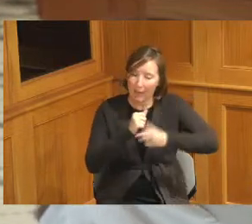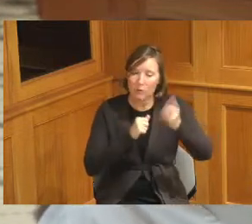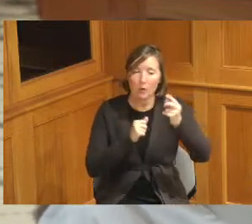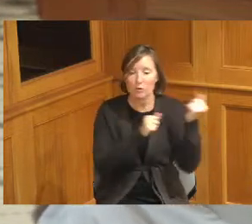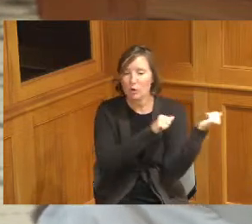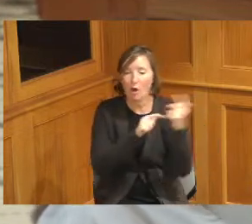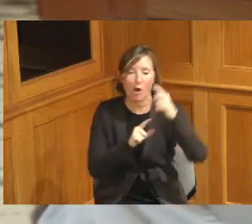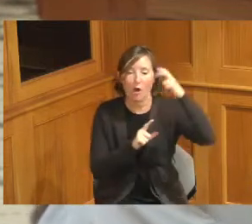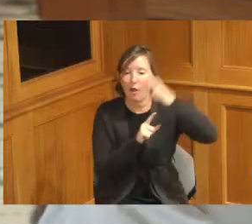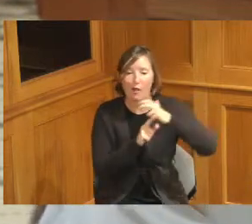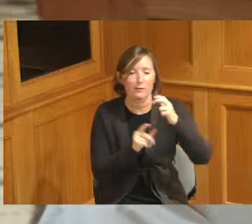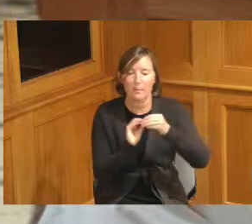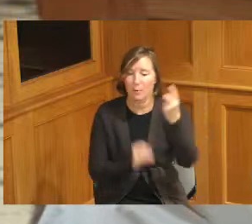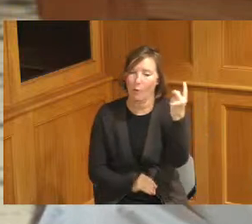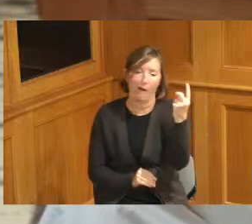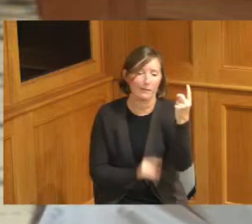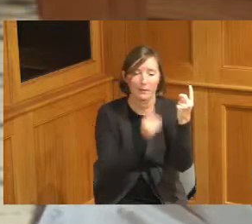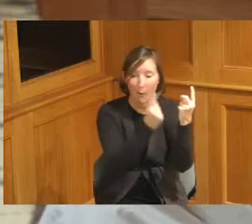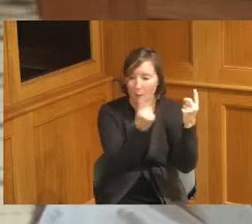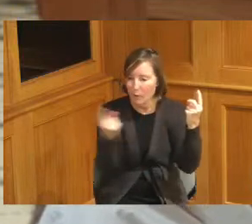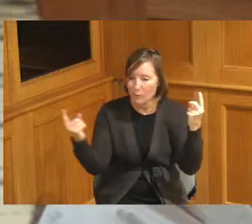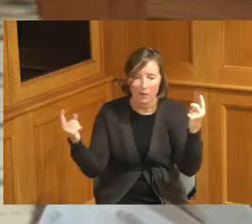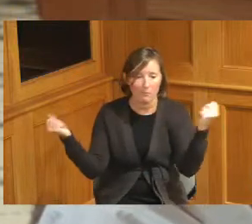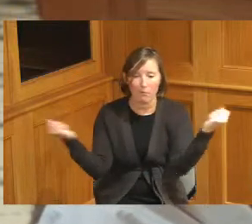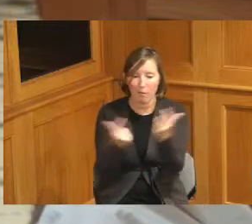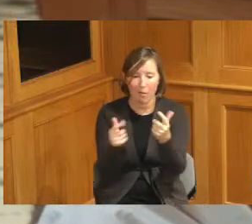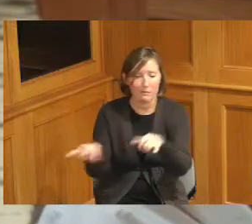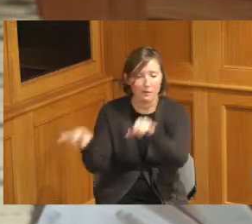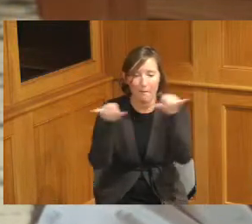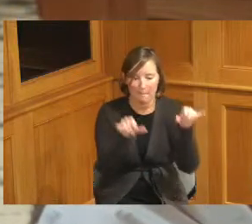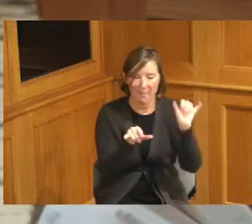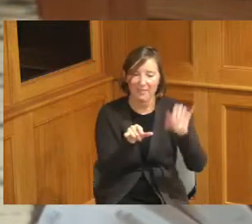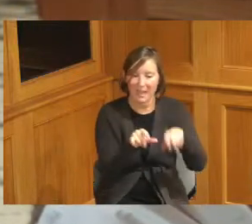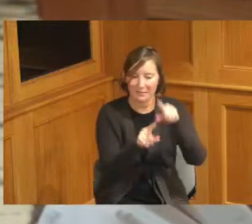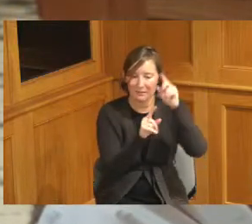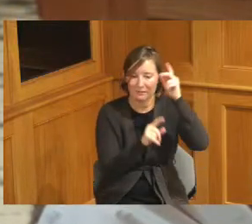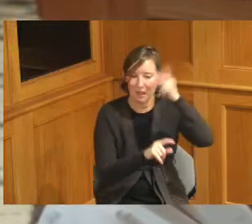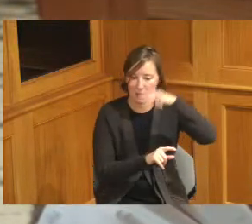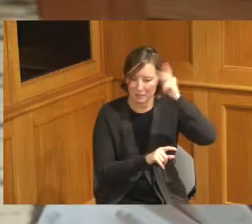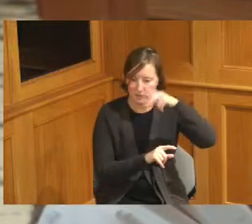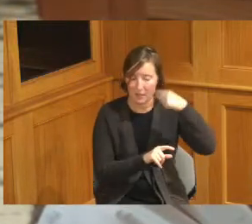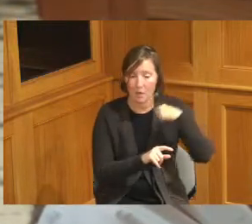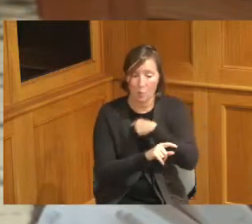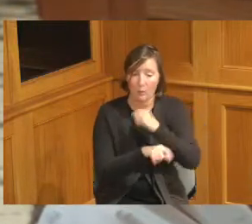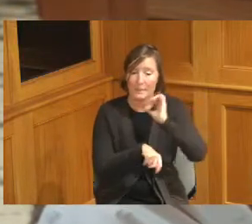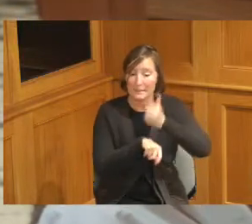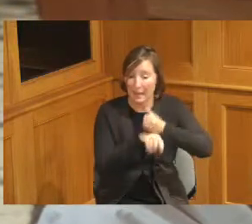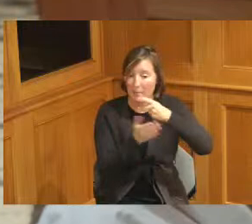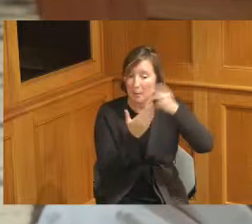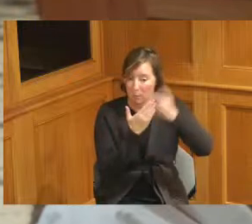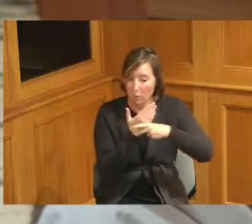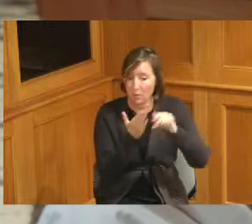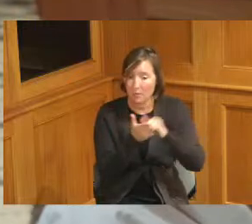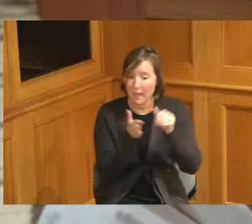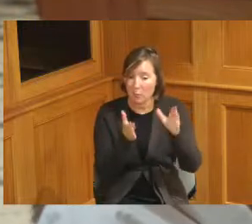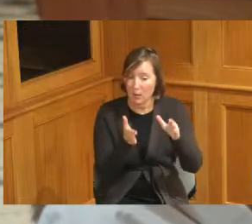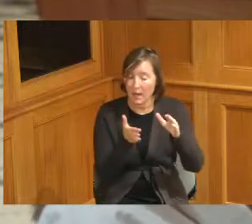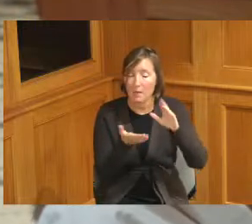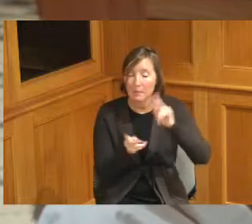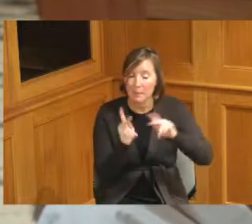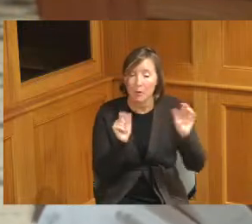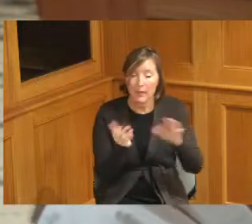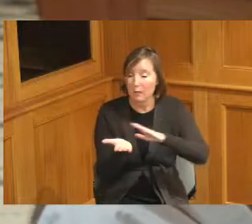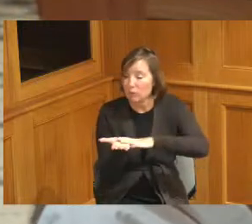Year. And so we're trying to remodel and reform that program so that recognition is given